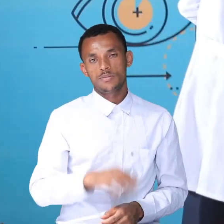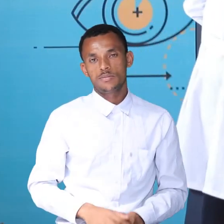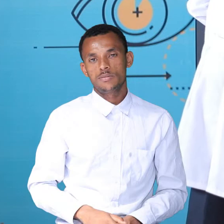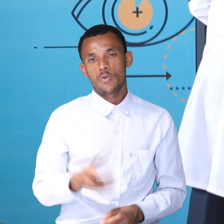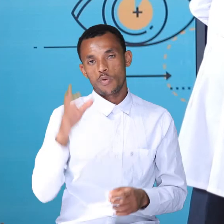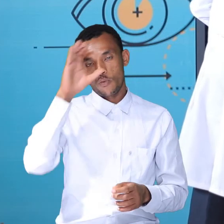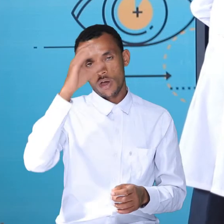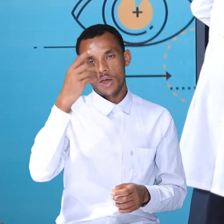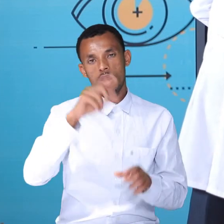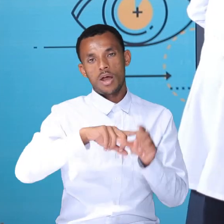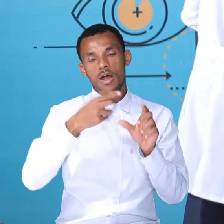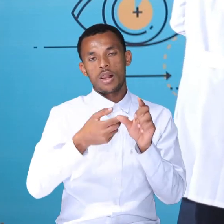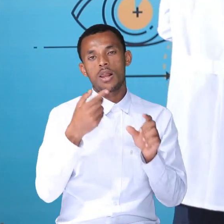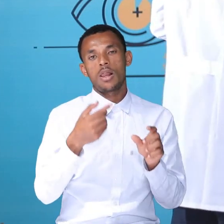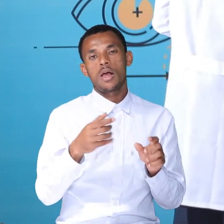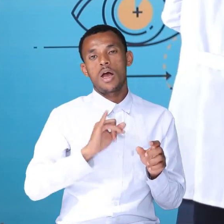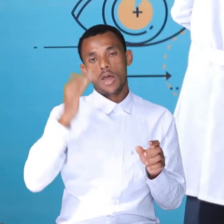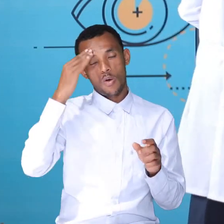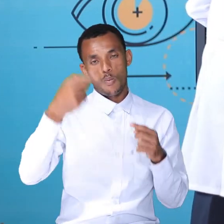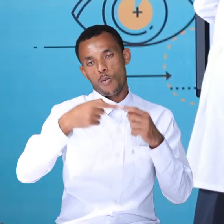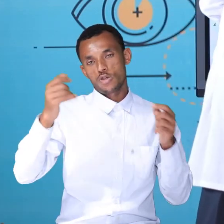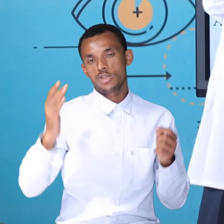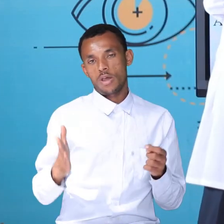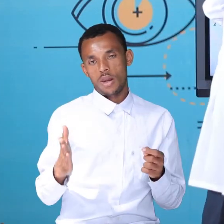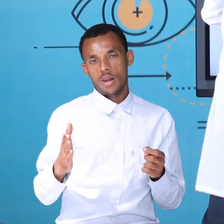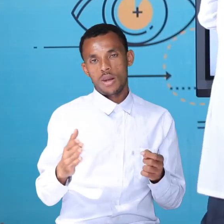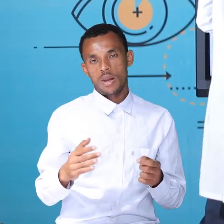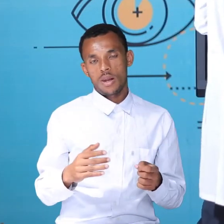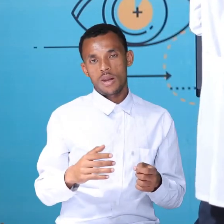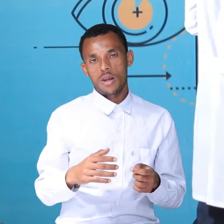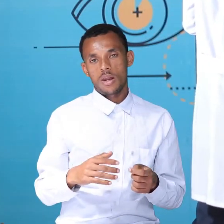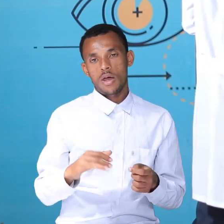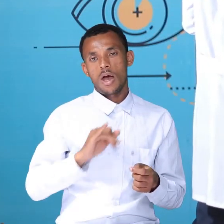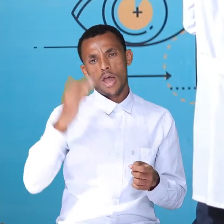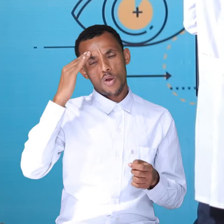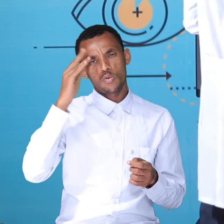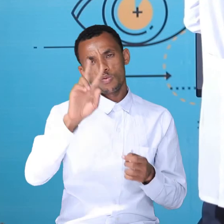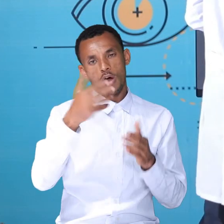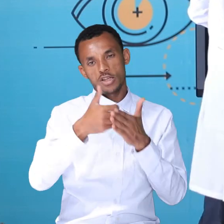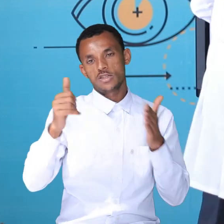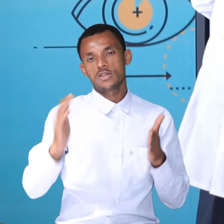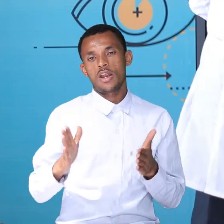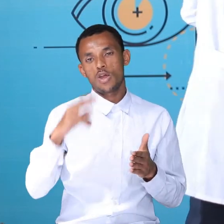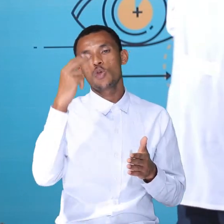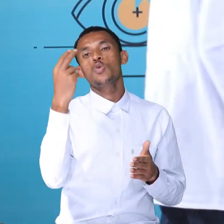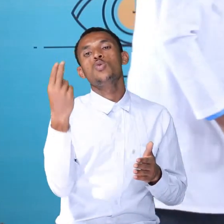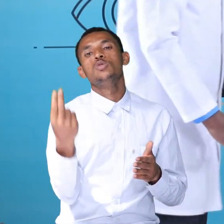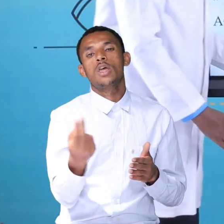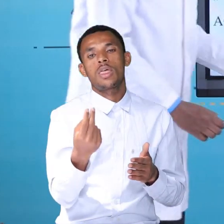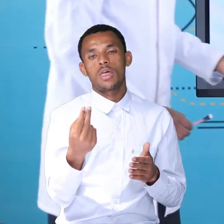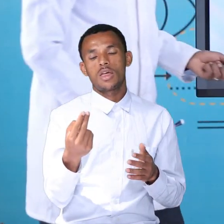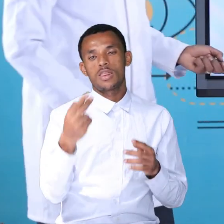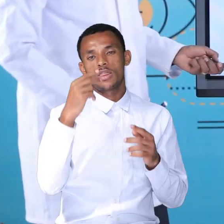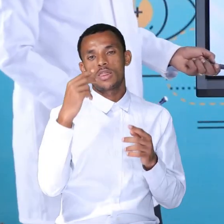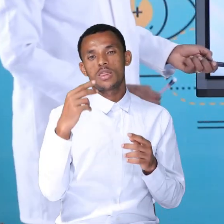A it was this one. To find cosine of this angle, I know the opposite side. I know the two adjacent sides.